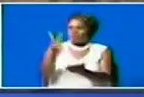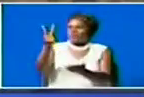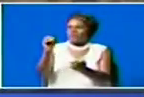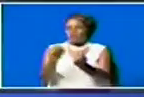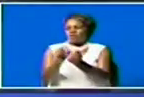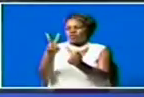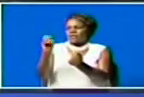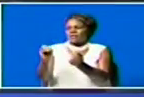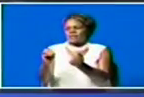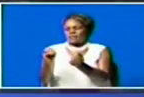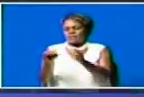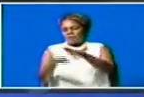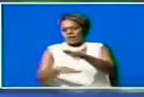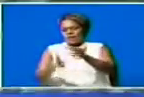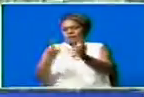Under-20 Championships.